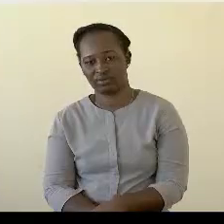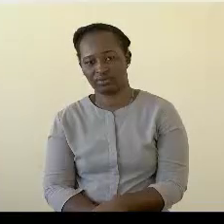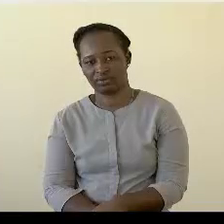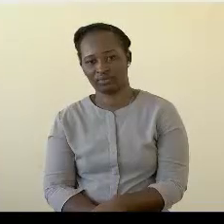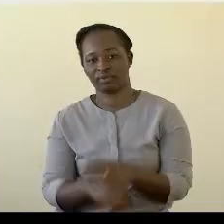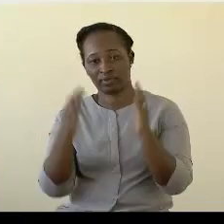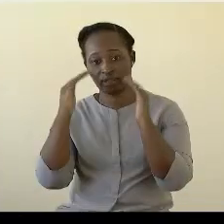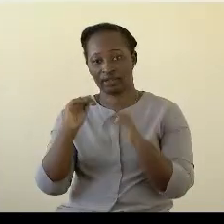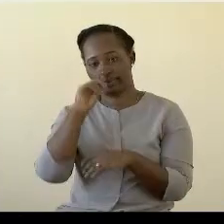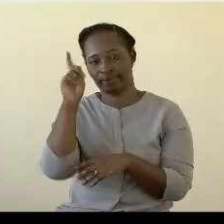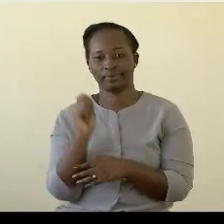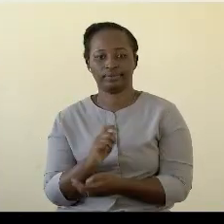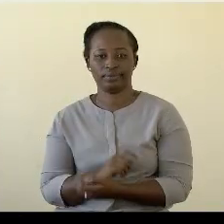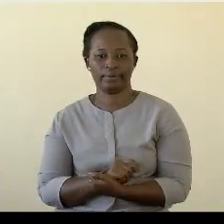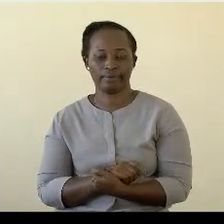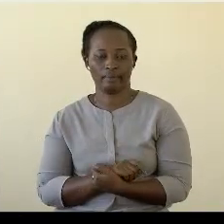Here are the questions.